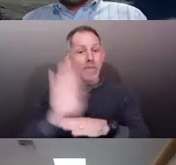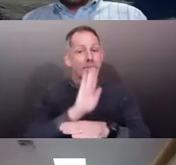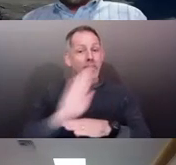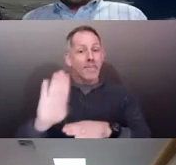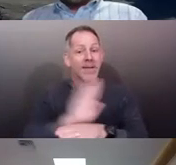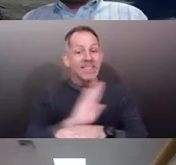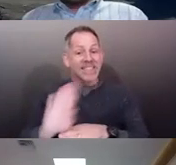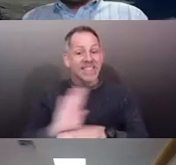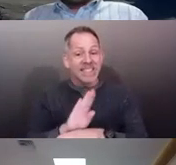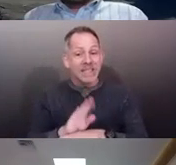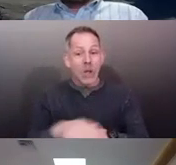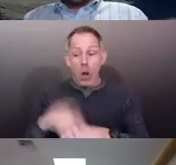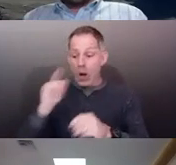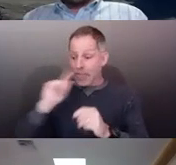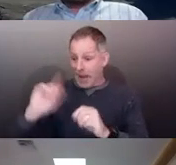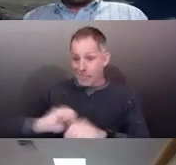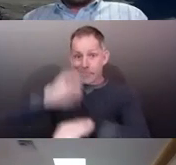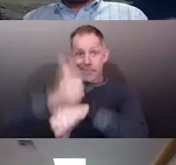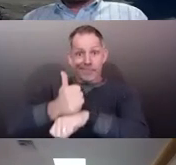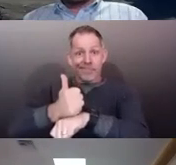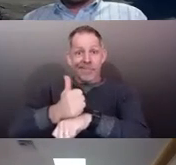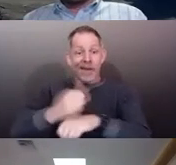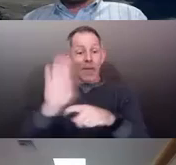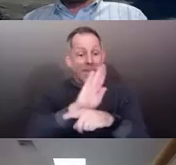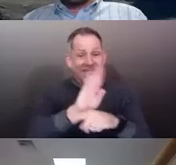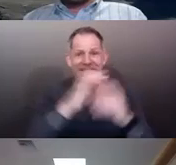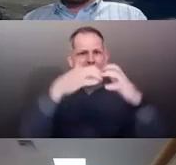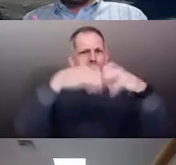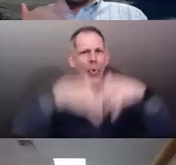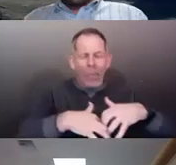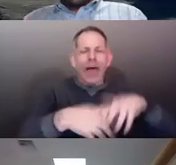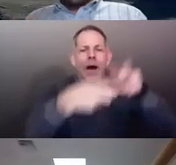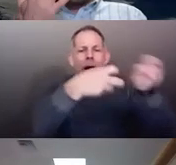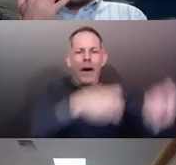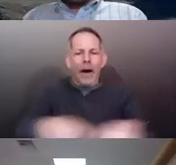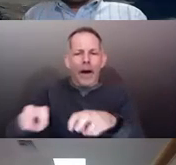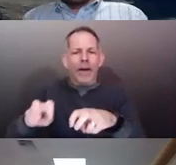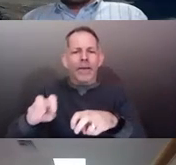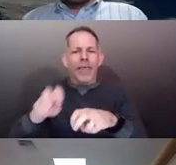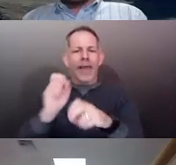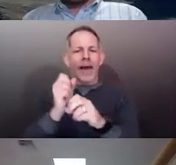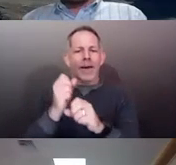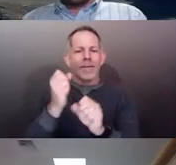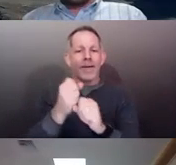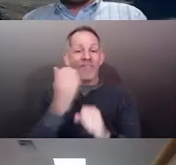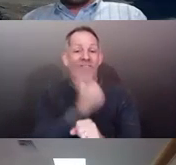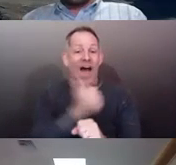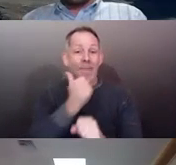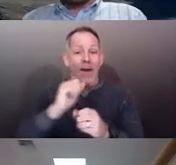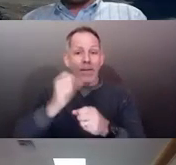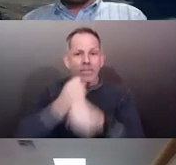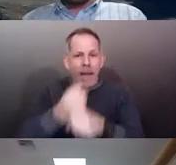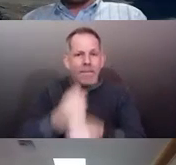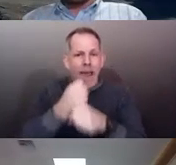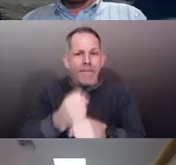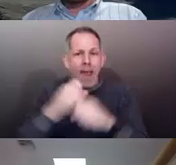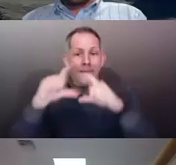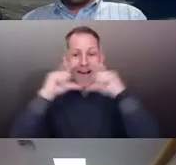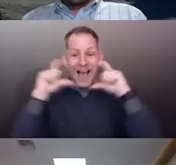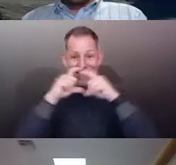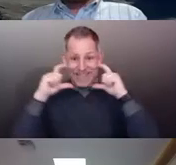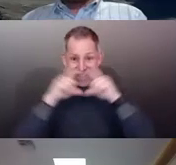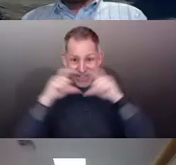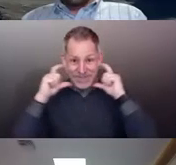covers, and from building picture frames to providing shields, face shields for our healthcare